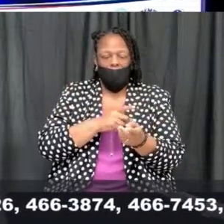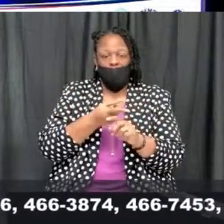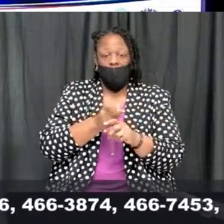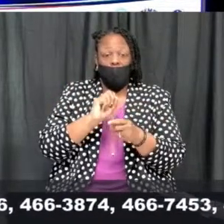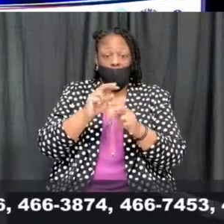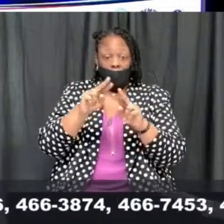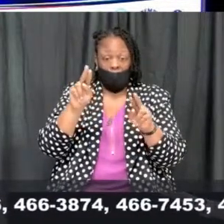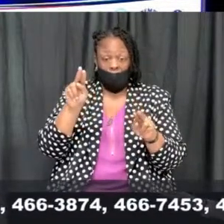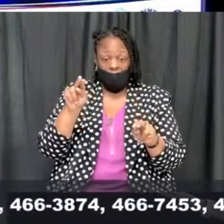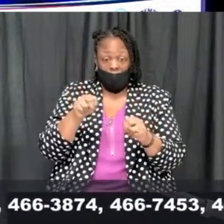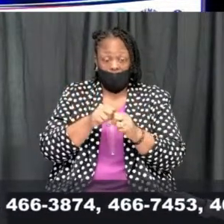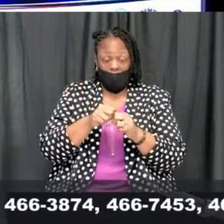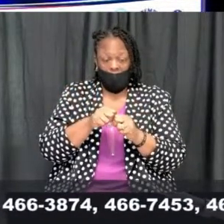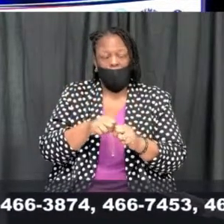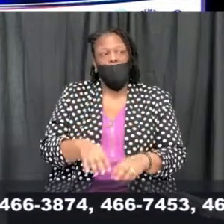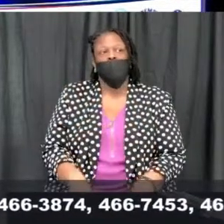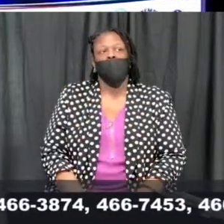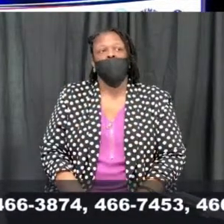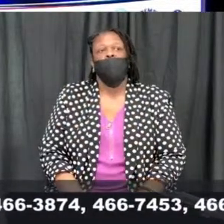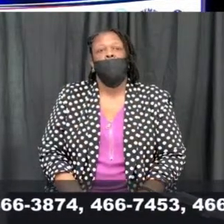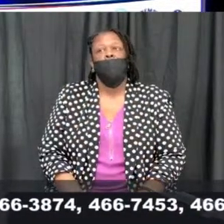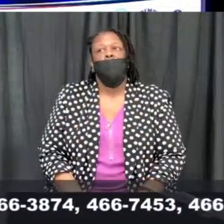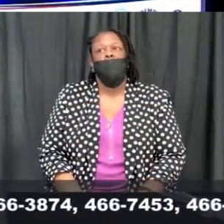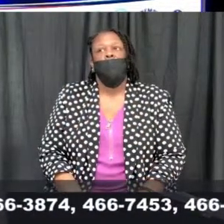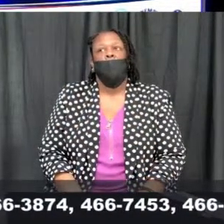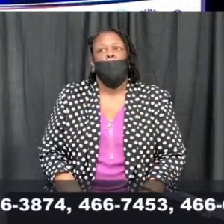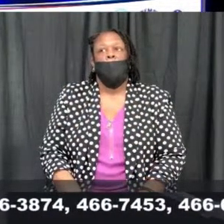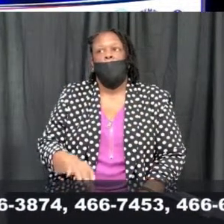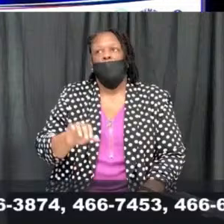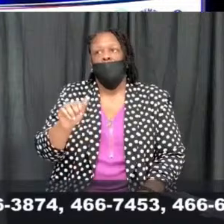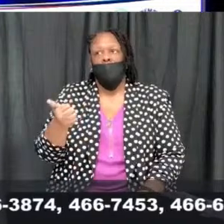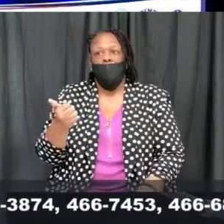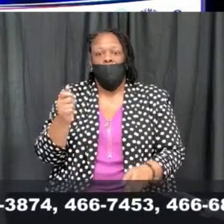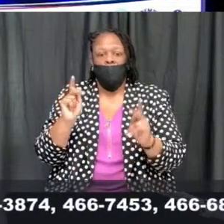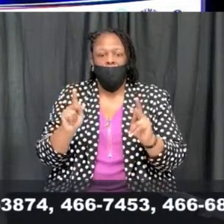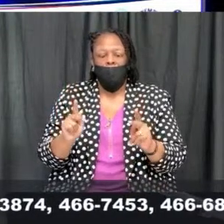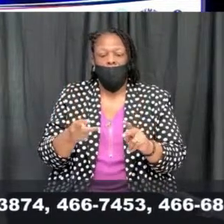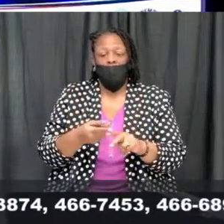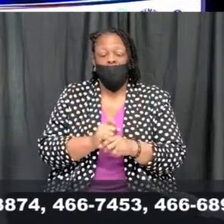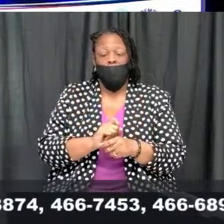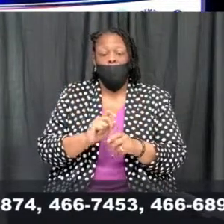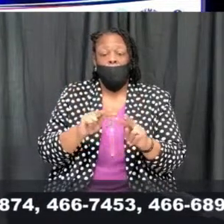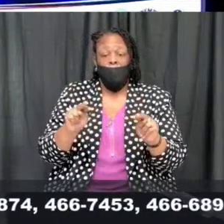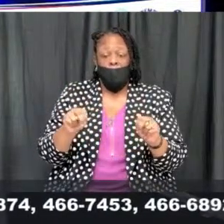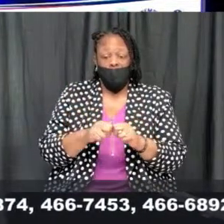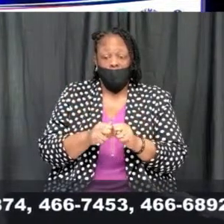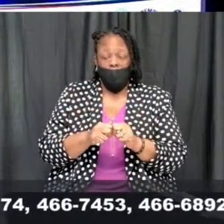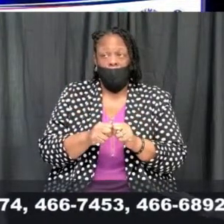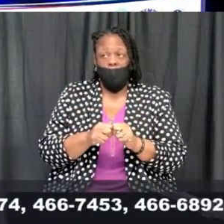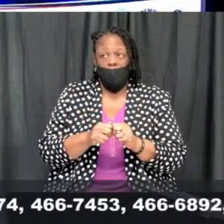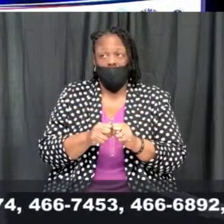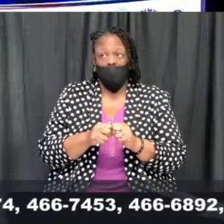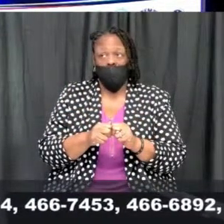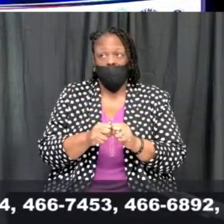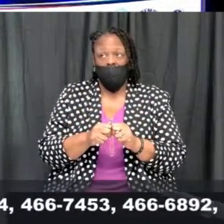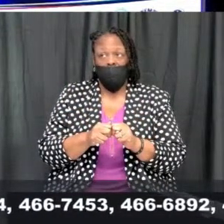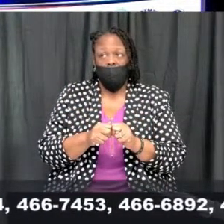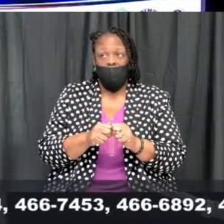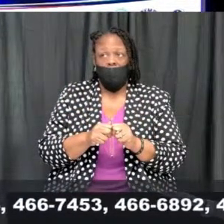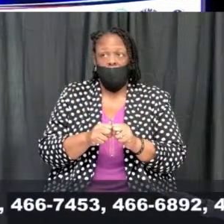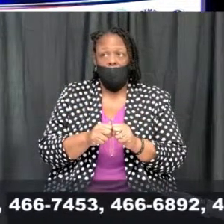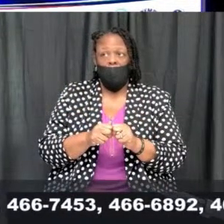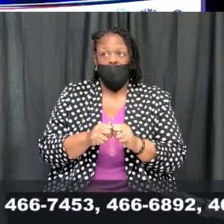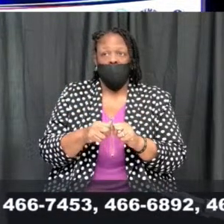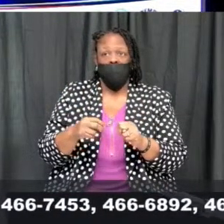Staff. A Senior Representative of the NEVIS Disaster Management Authority. A Senior Representative of